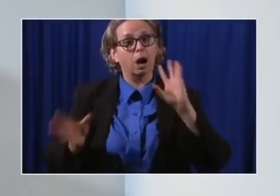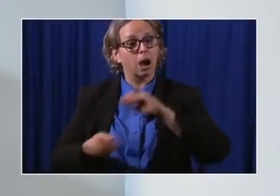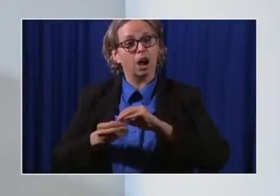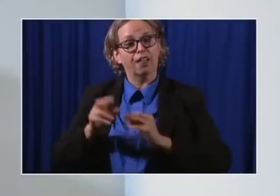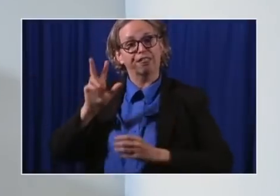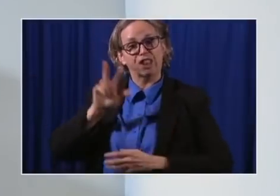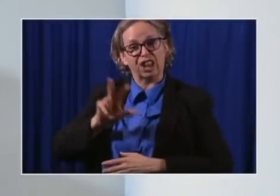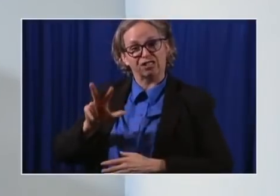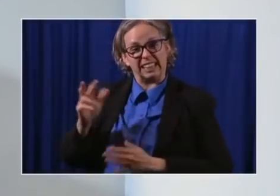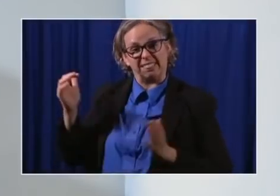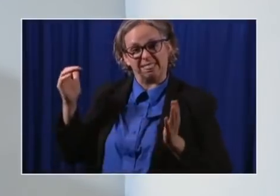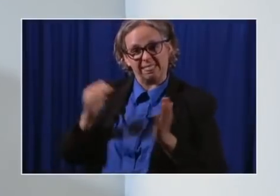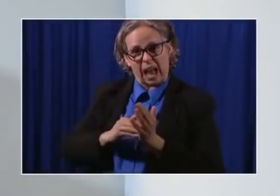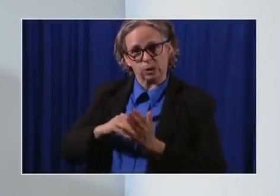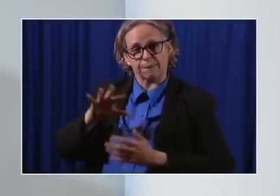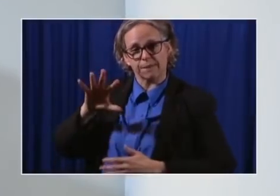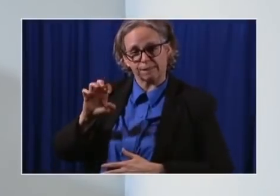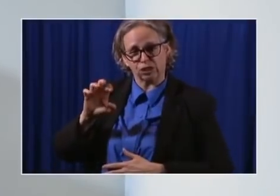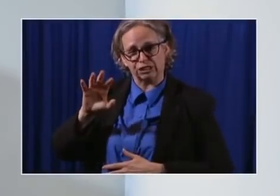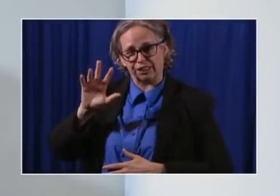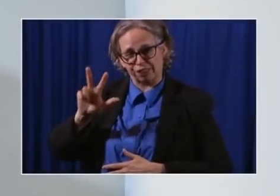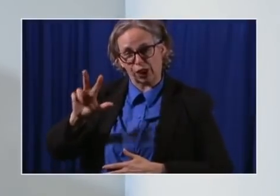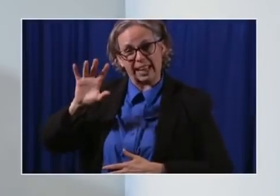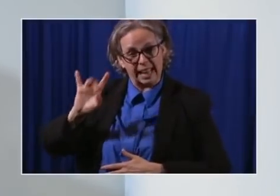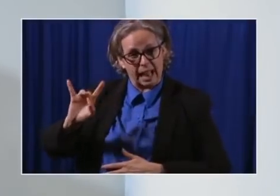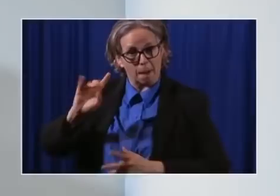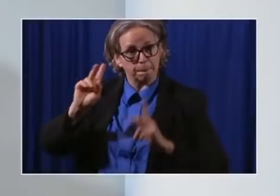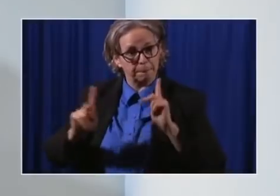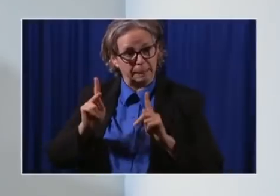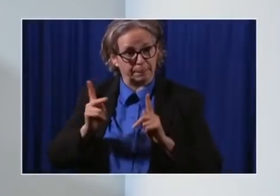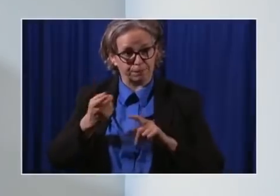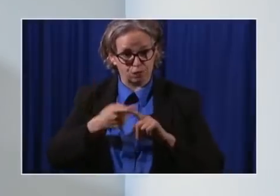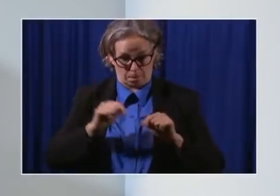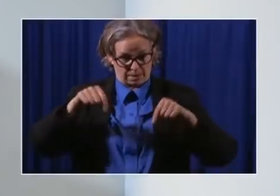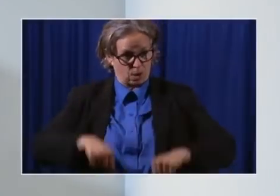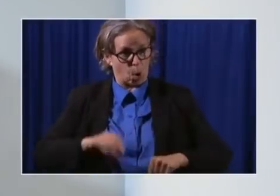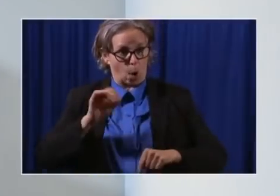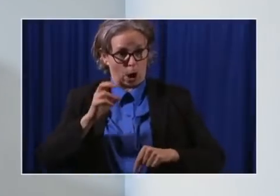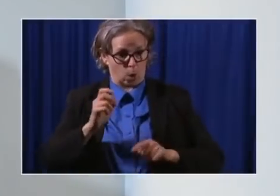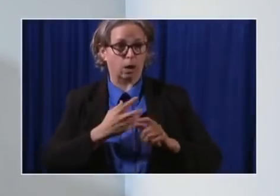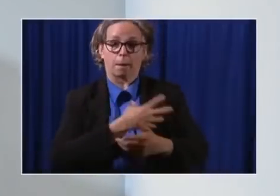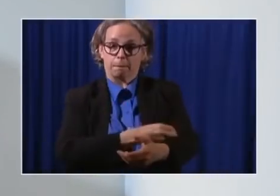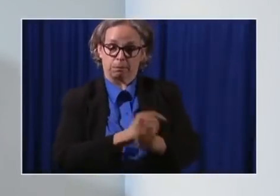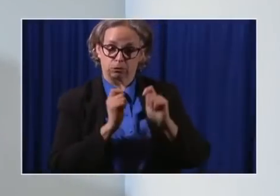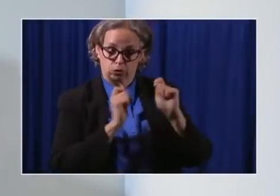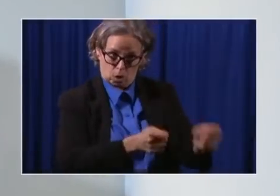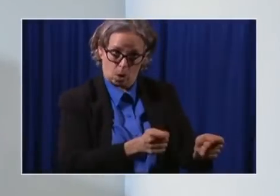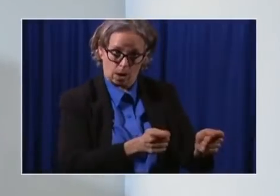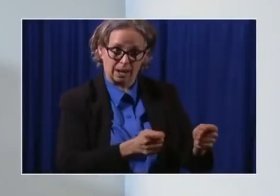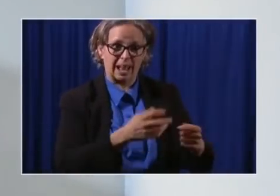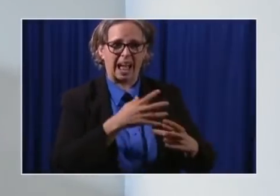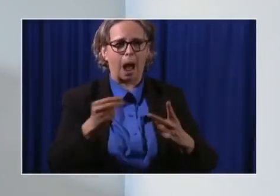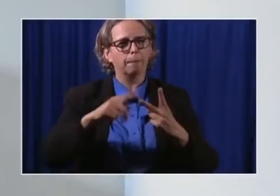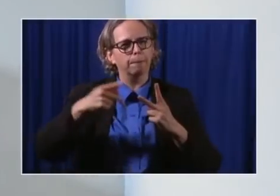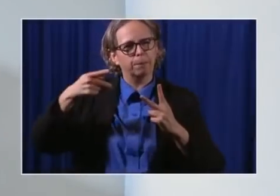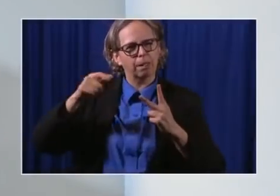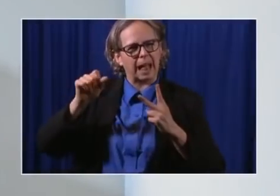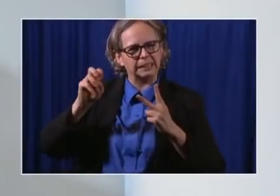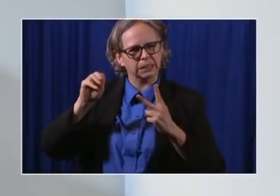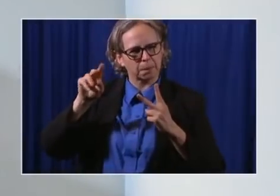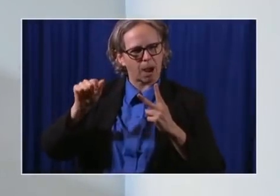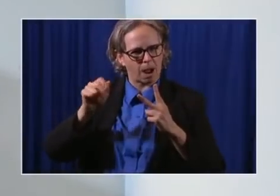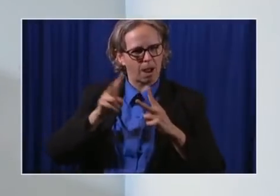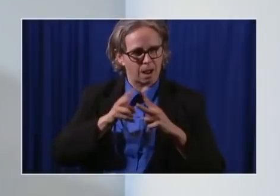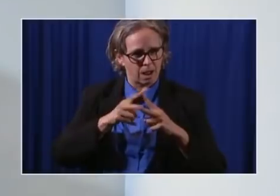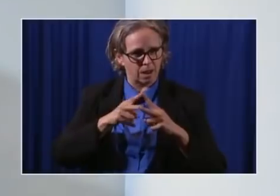33,538 Ohioans donated blood, plasma, or platelets. And I guess we say thank you to them, the people who are our blood donors